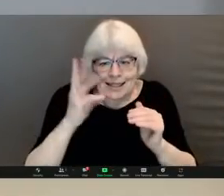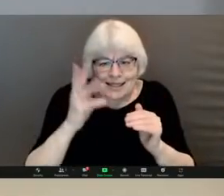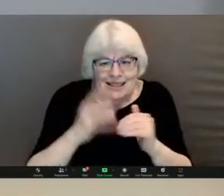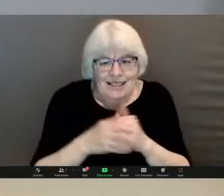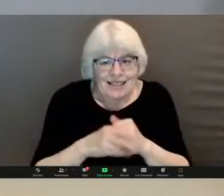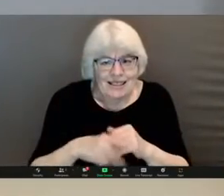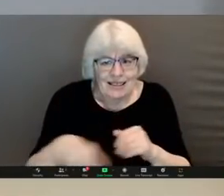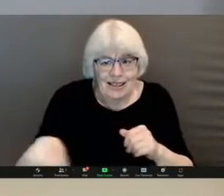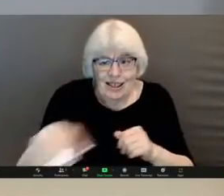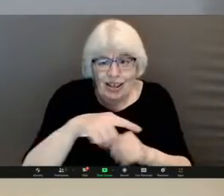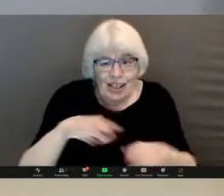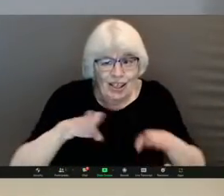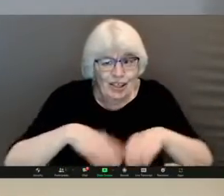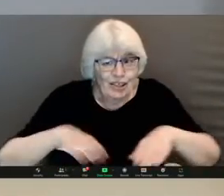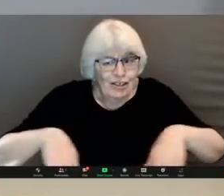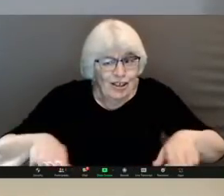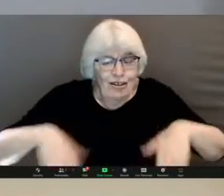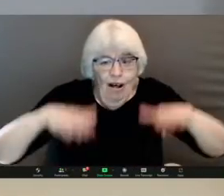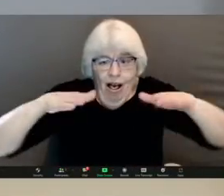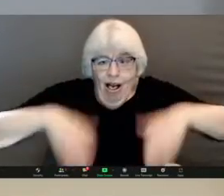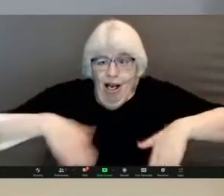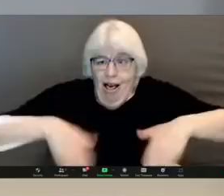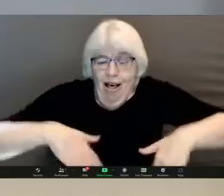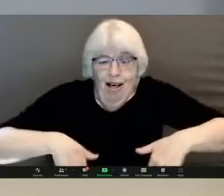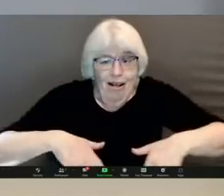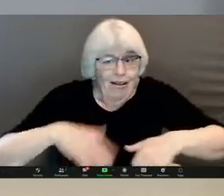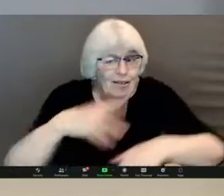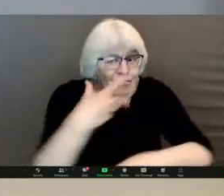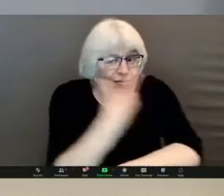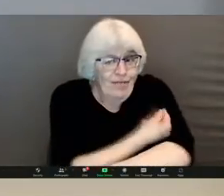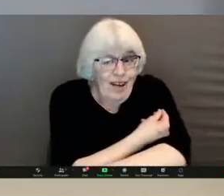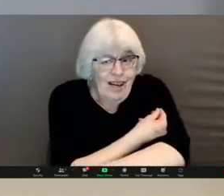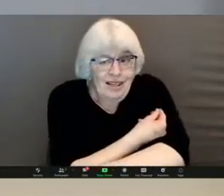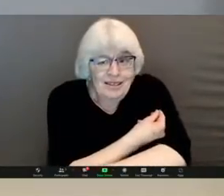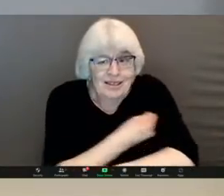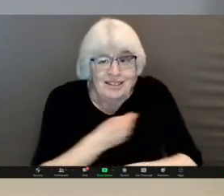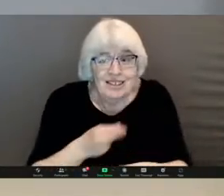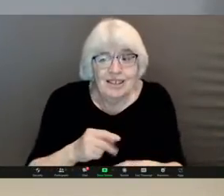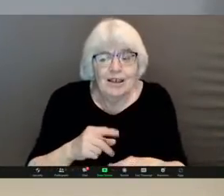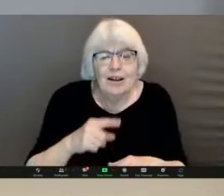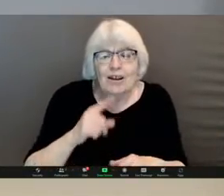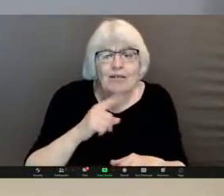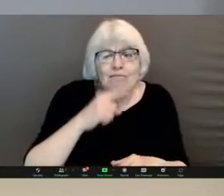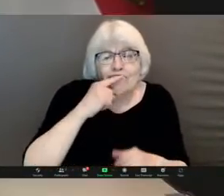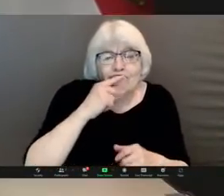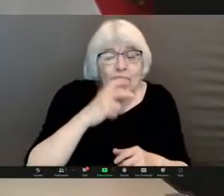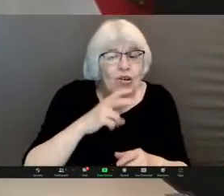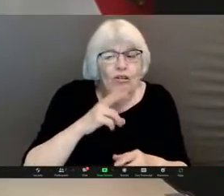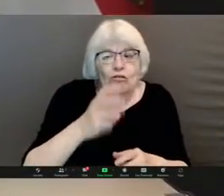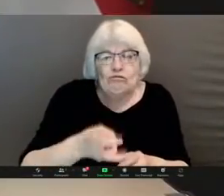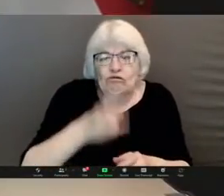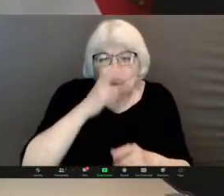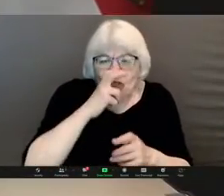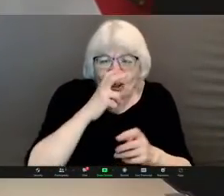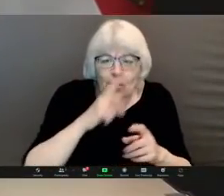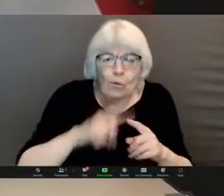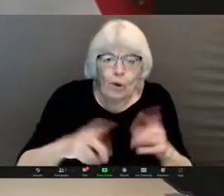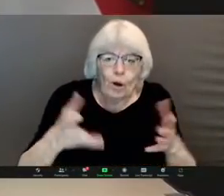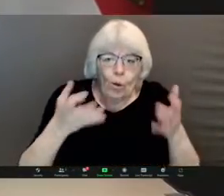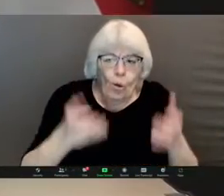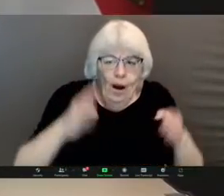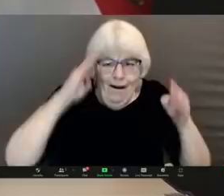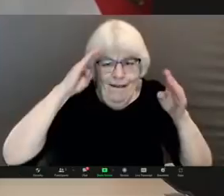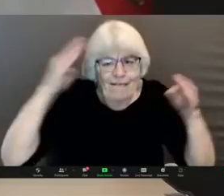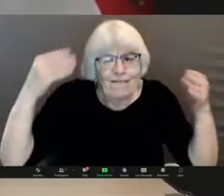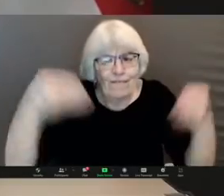in particular. Tremendous. Thank you so much for your time. You're welcome. Brian, did you have anything else, or okay? All good.